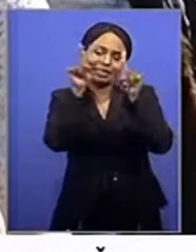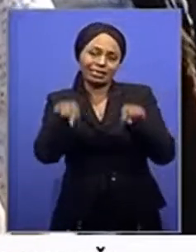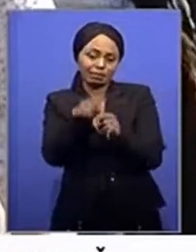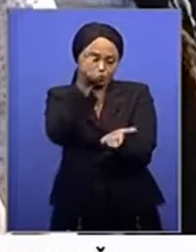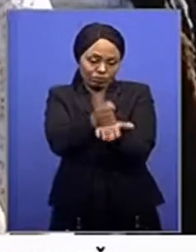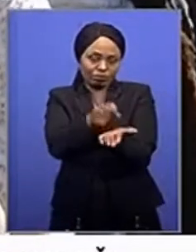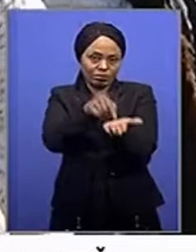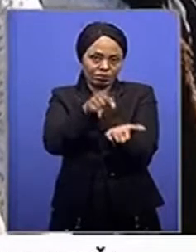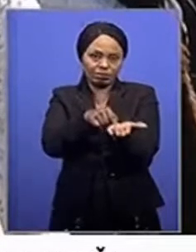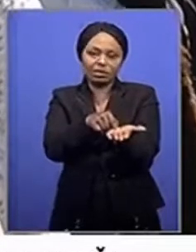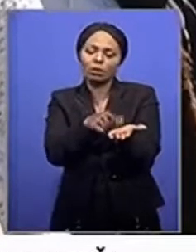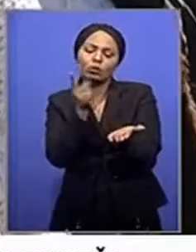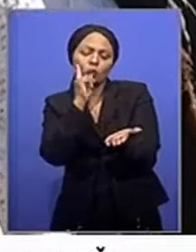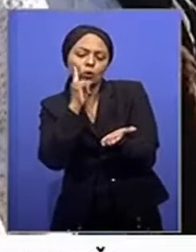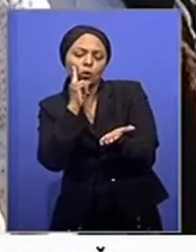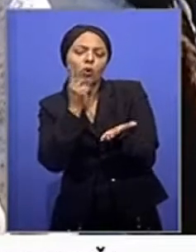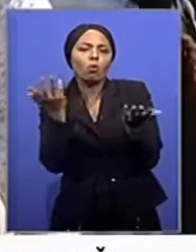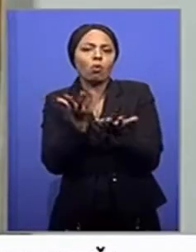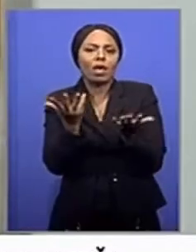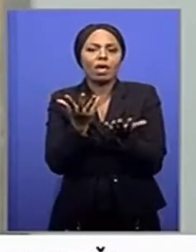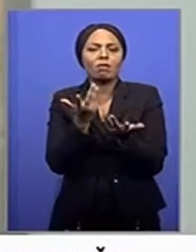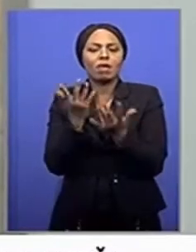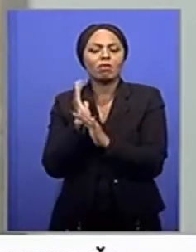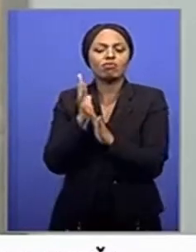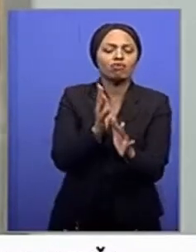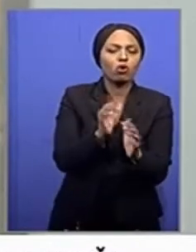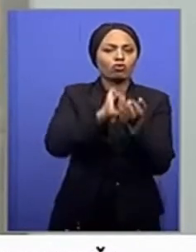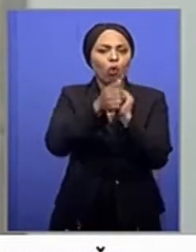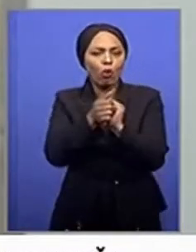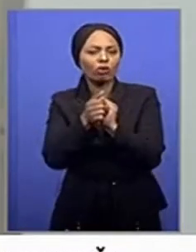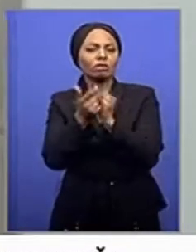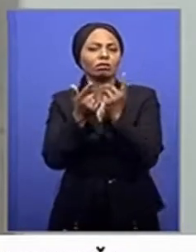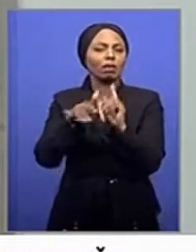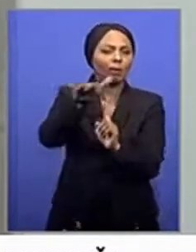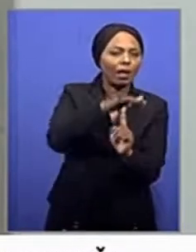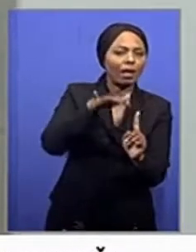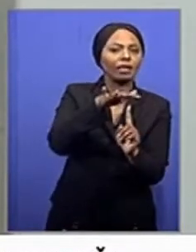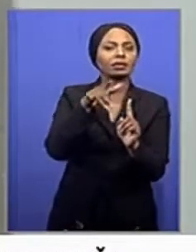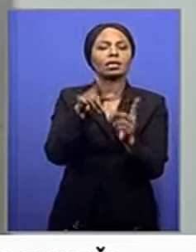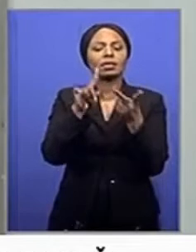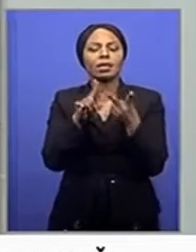go šomišwa mafelong a batho ba bantši go etša mapatlelong. From